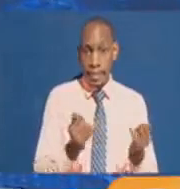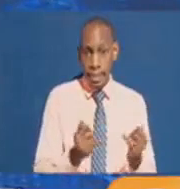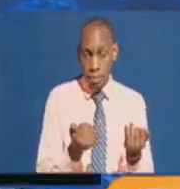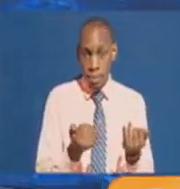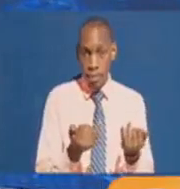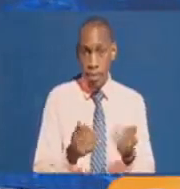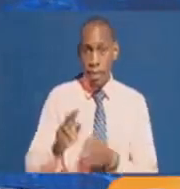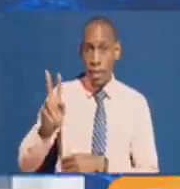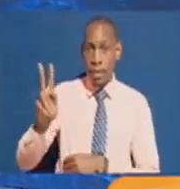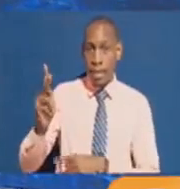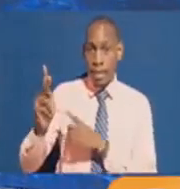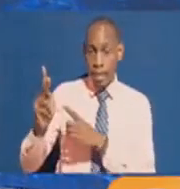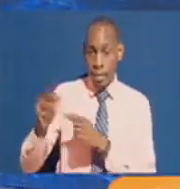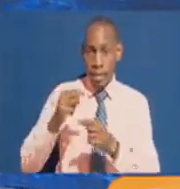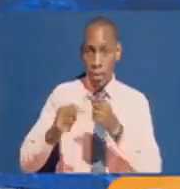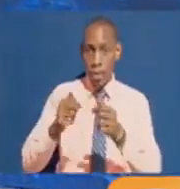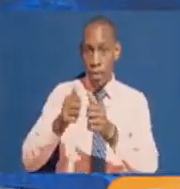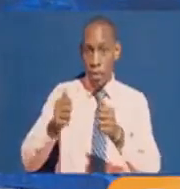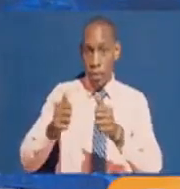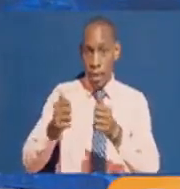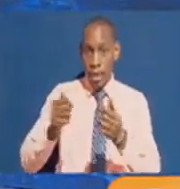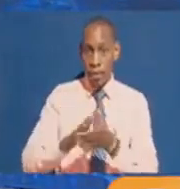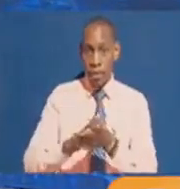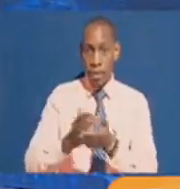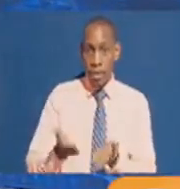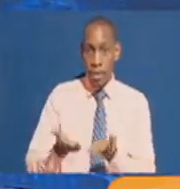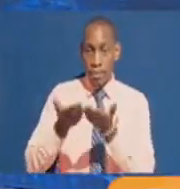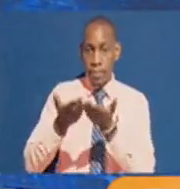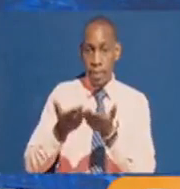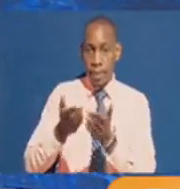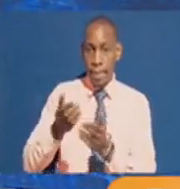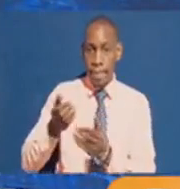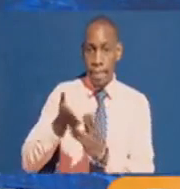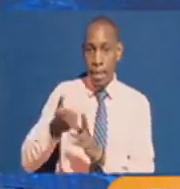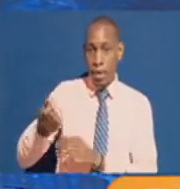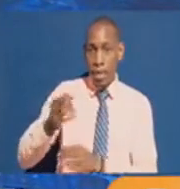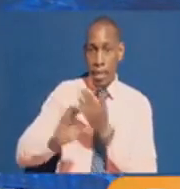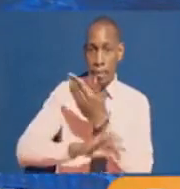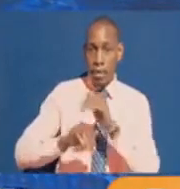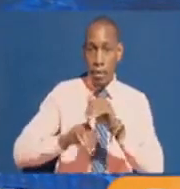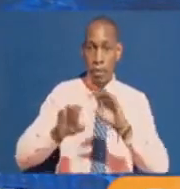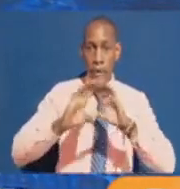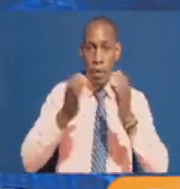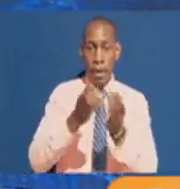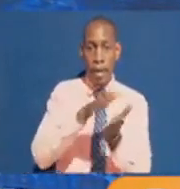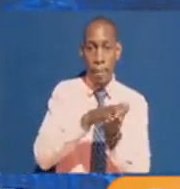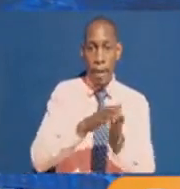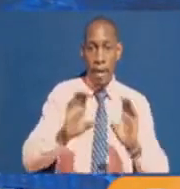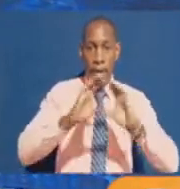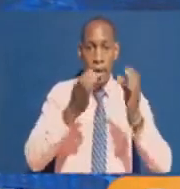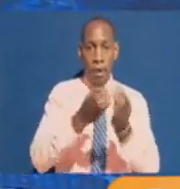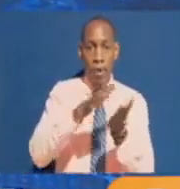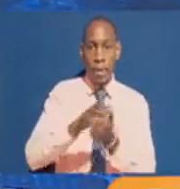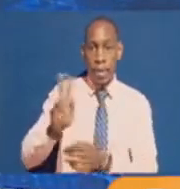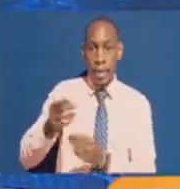Business. And Kenya is well on track to becoming an upper middle income country, according to the World Bank. Now, the World Bank's